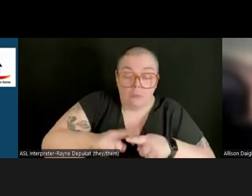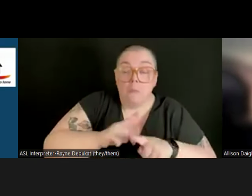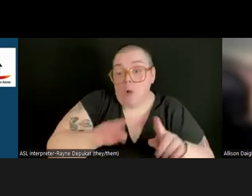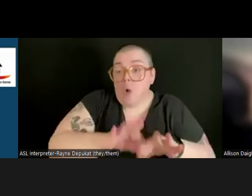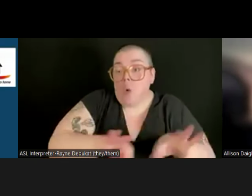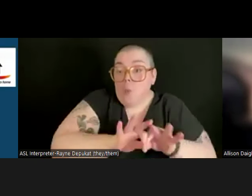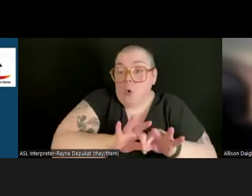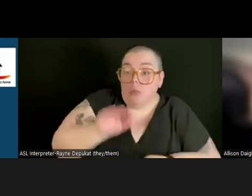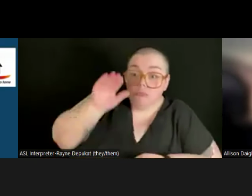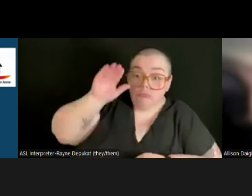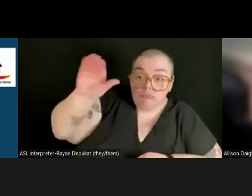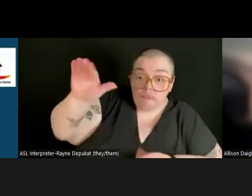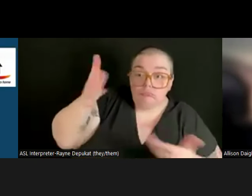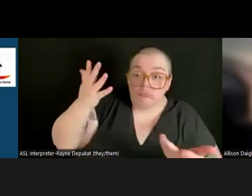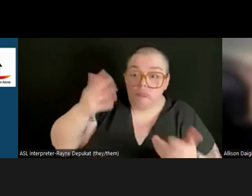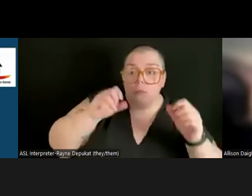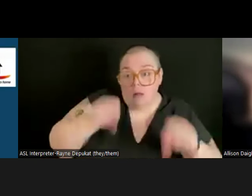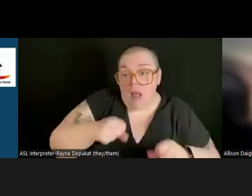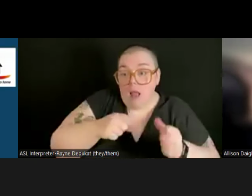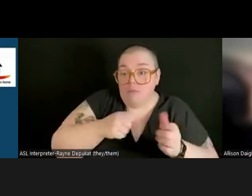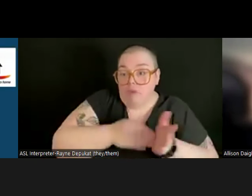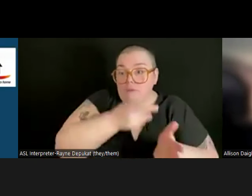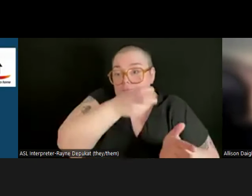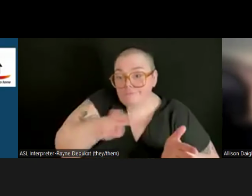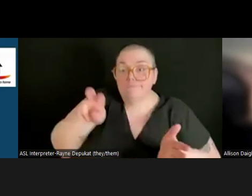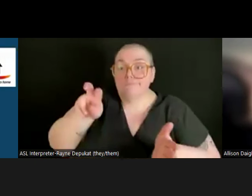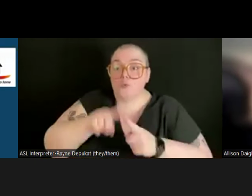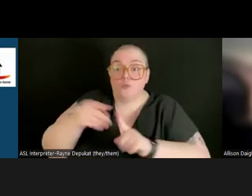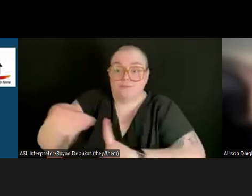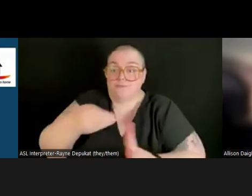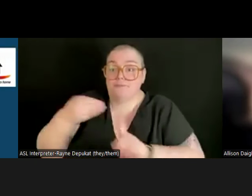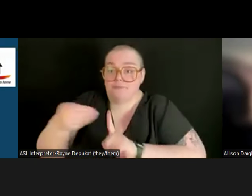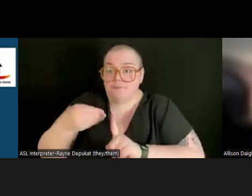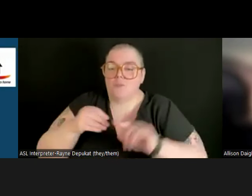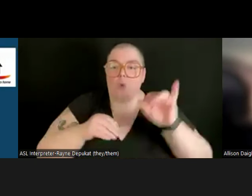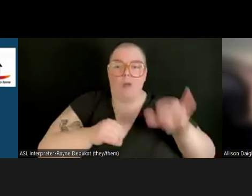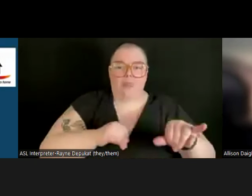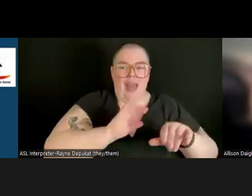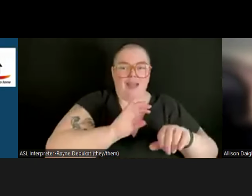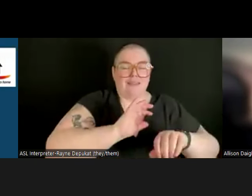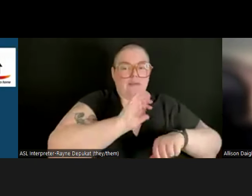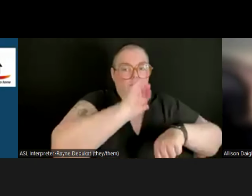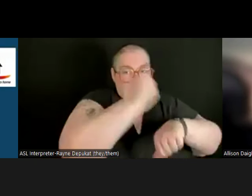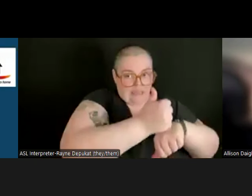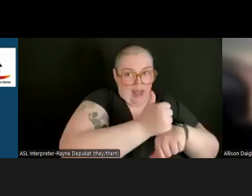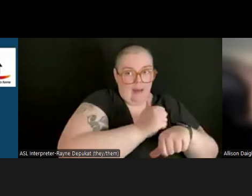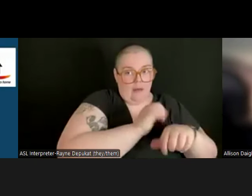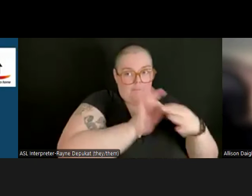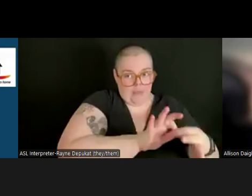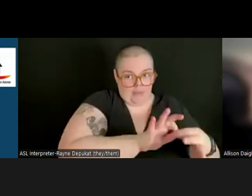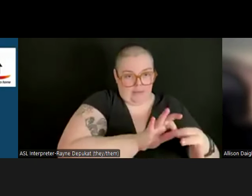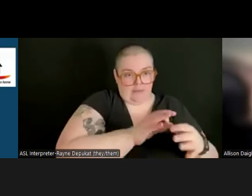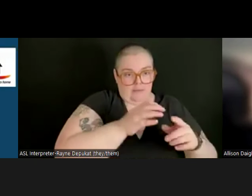looking into. Now, this only applies to site-based subsidy through Section 8. not through any